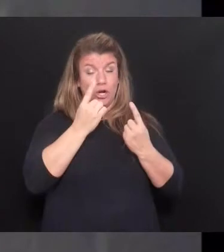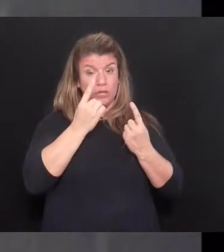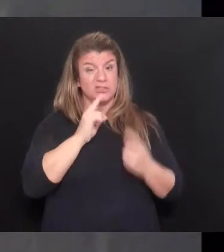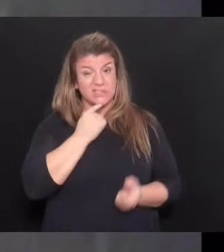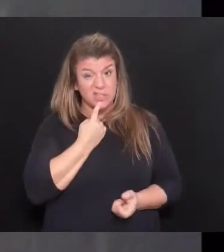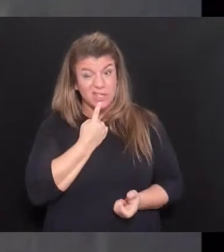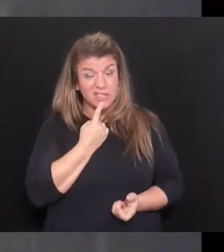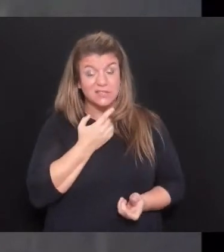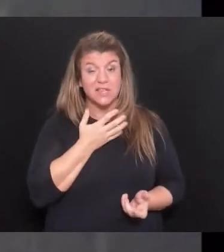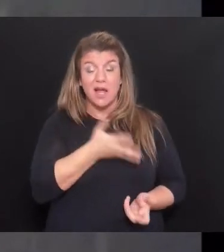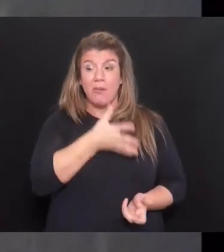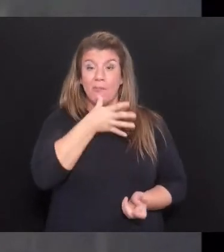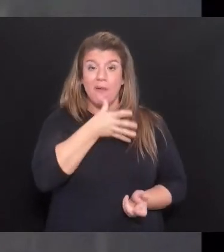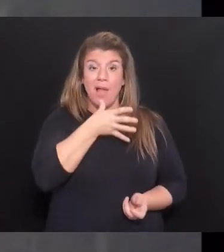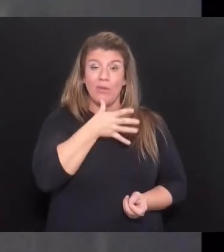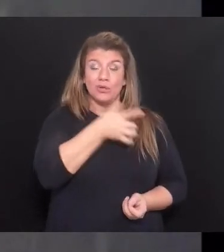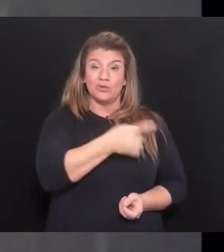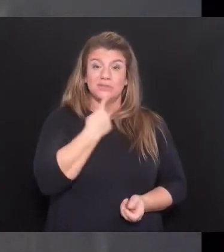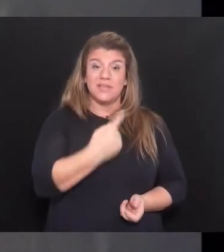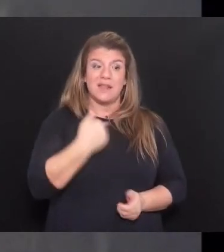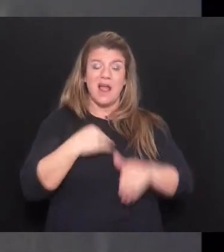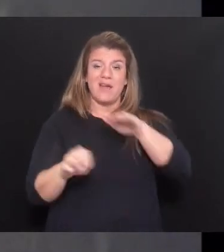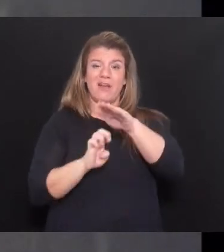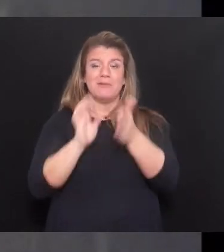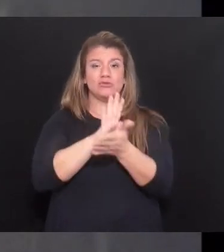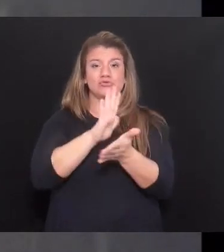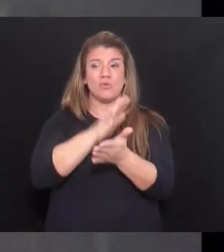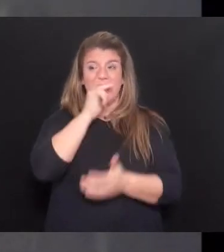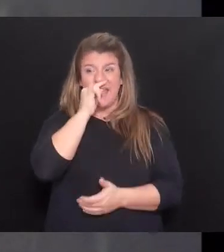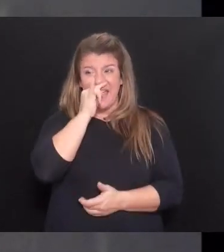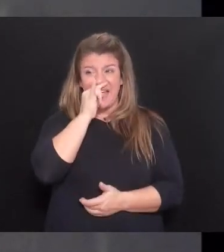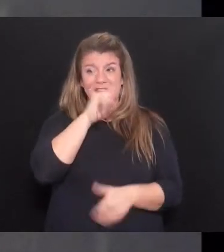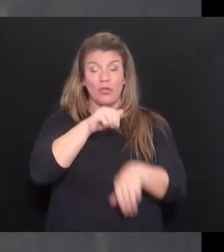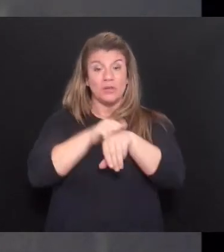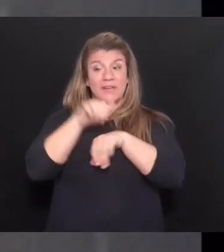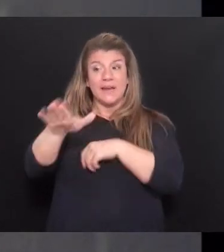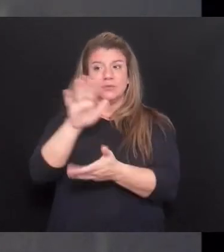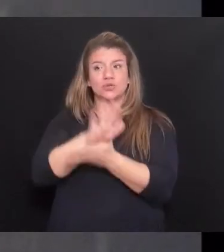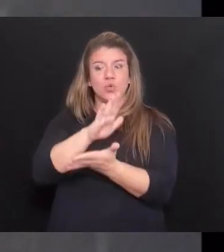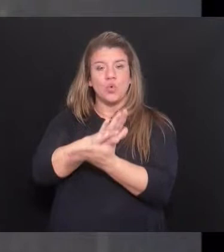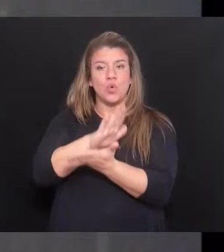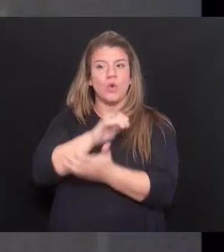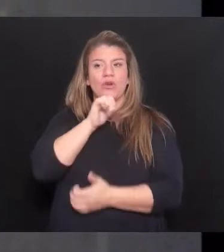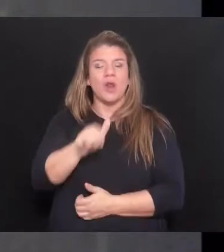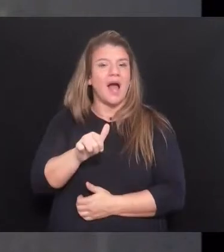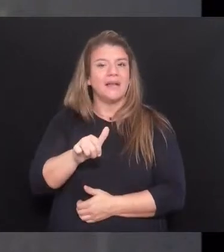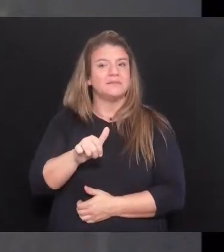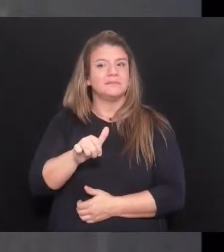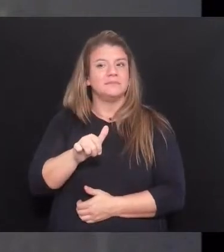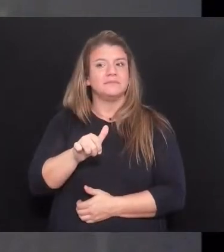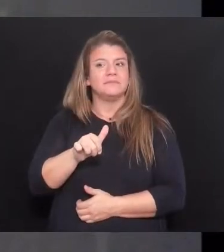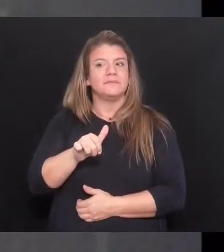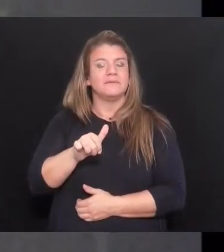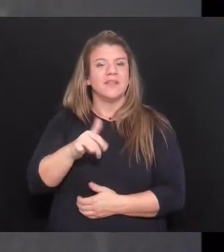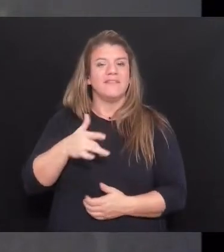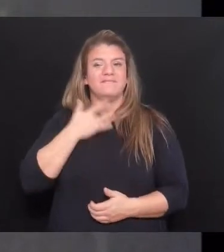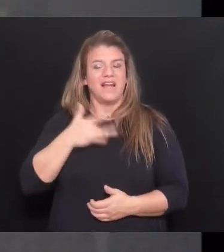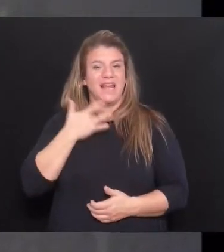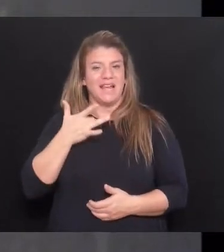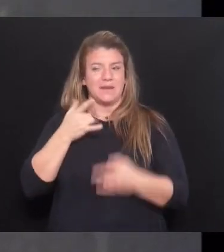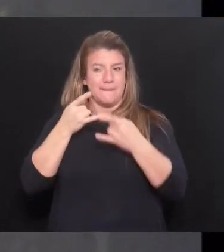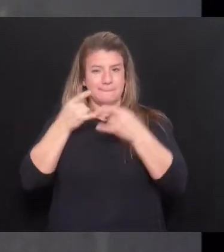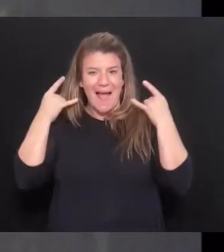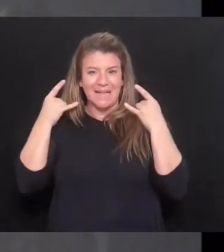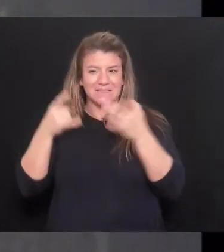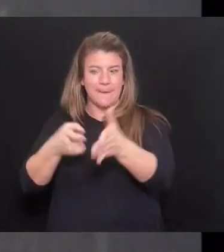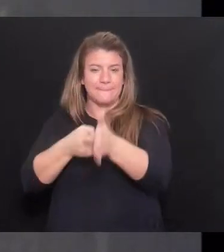that they have elementary school kids and they're sending them to school and they're not convinced that the mask